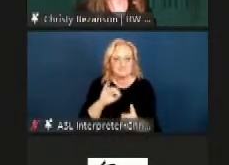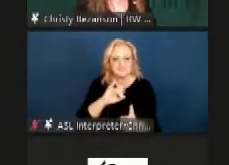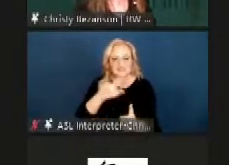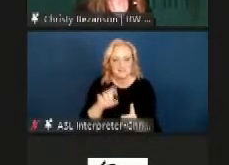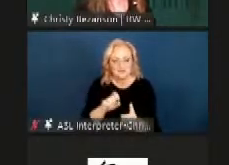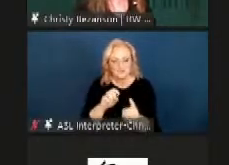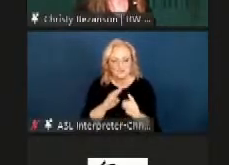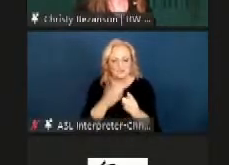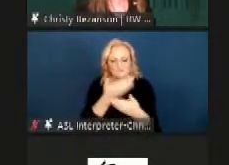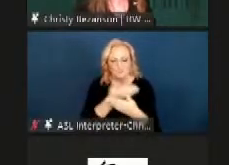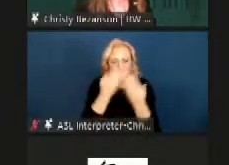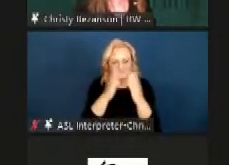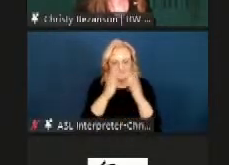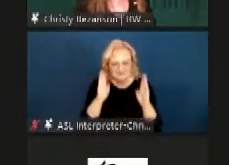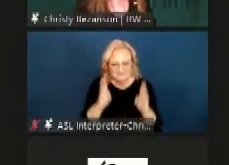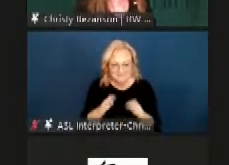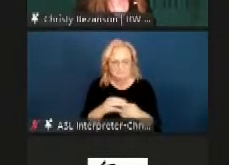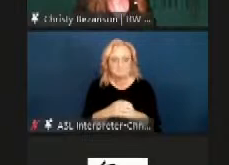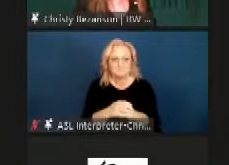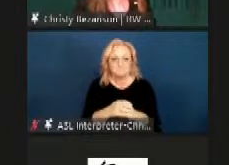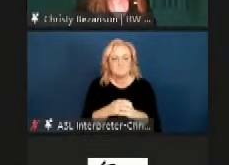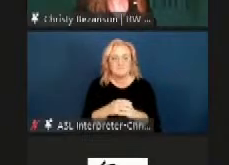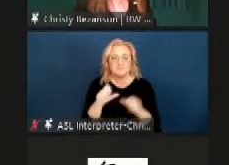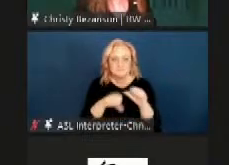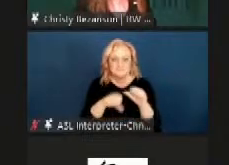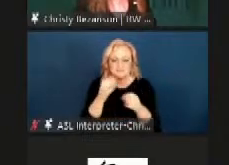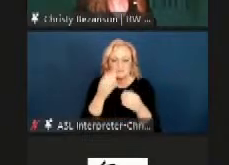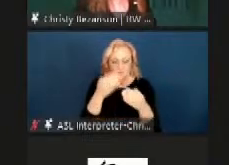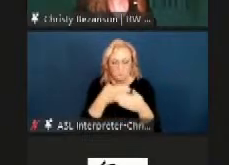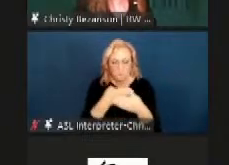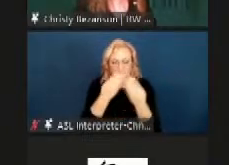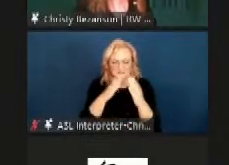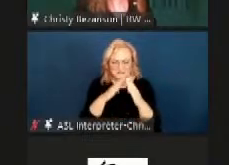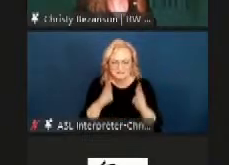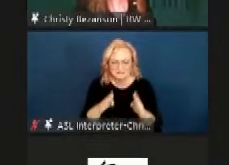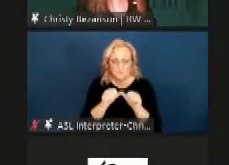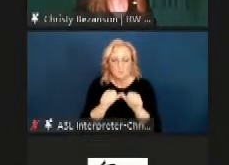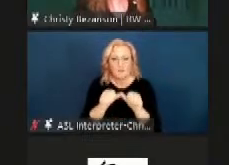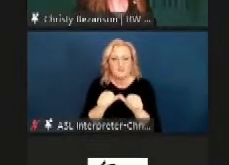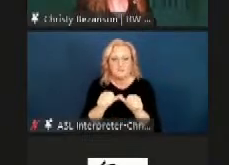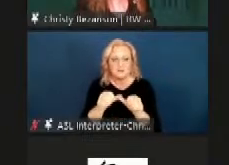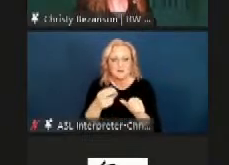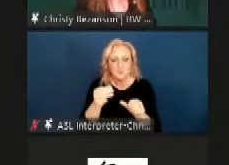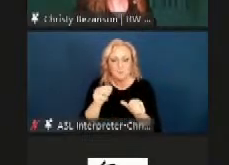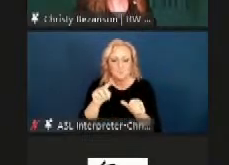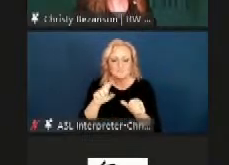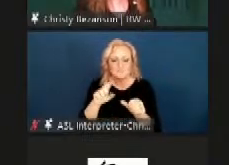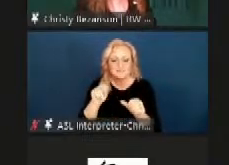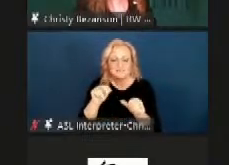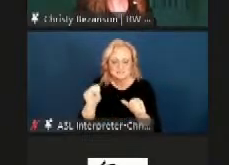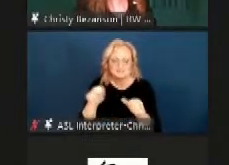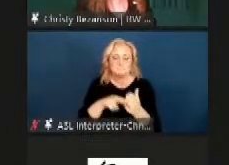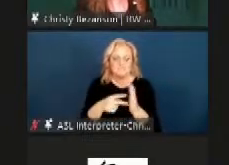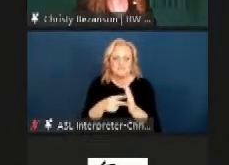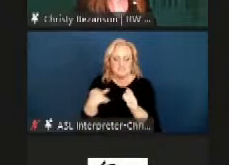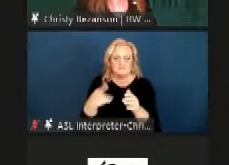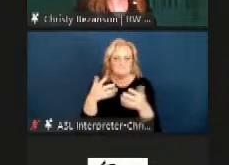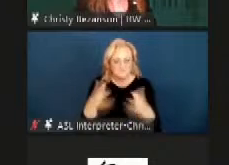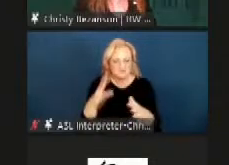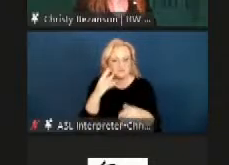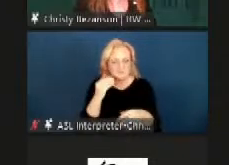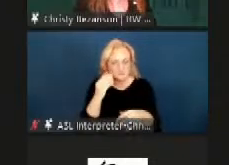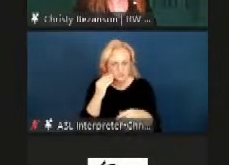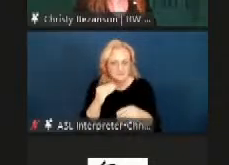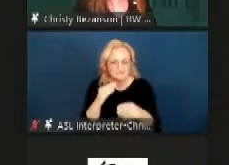to the National Alliance to End Homelessness, chronic homelessness is defined as people who have experienced homelessness for at